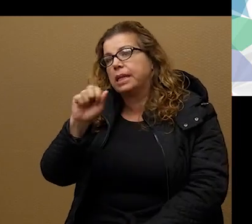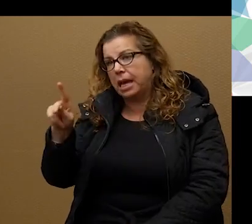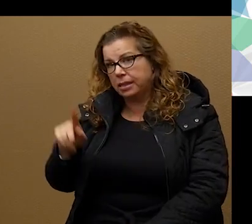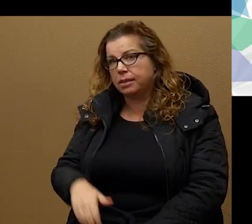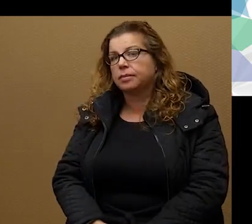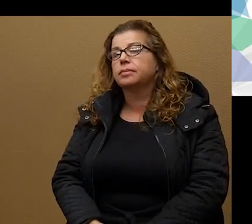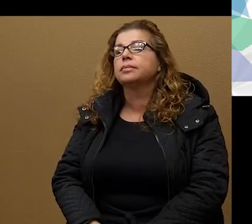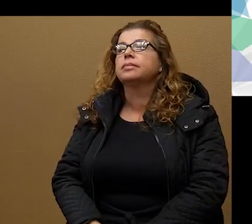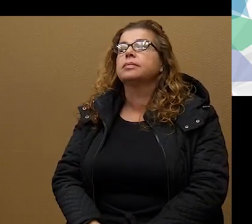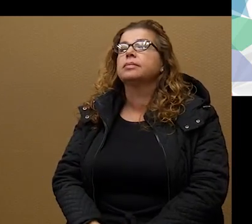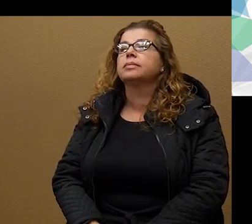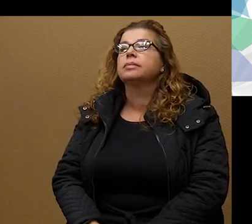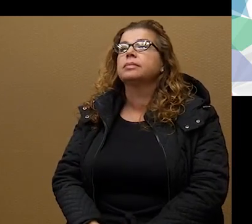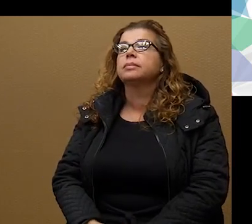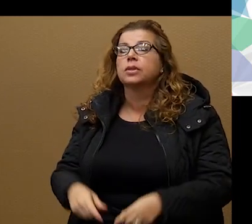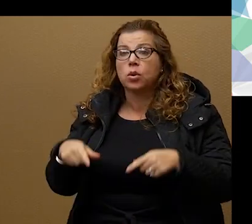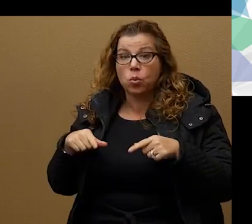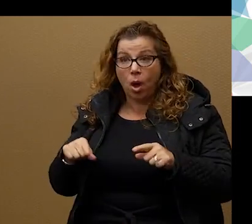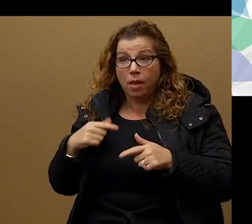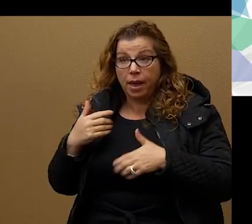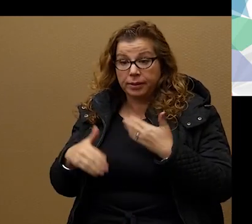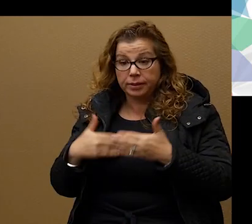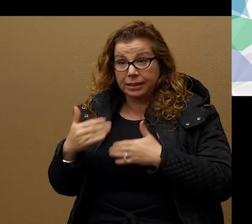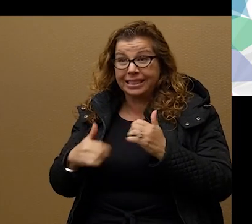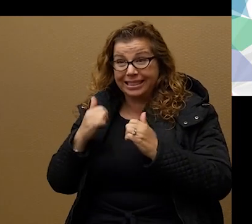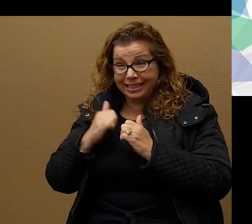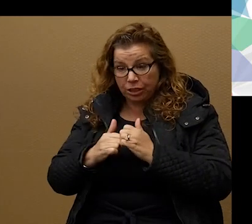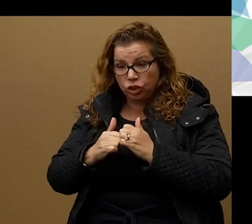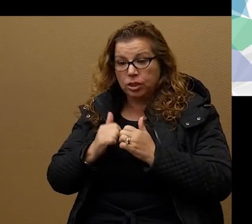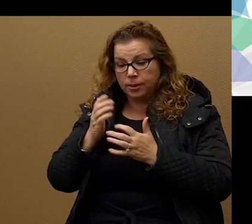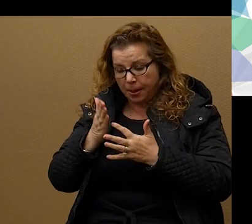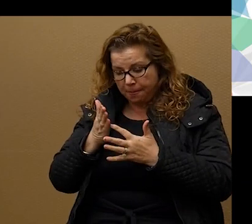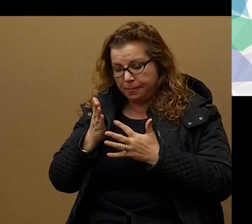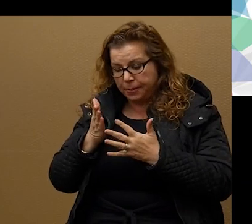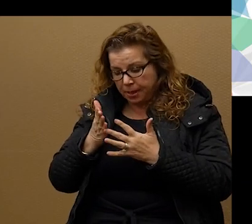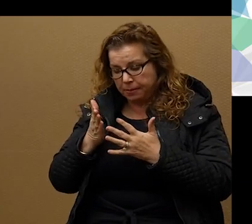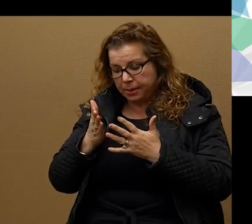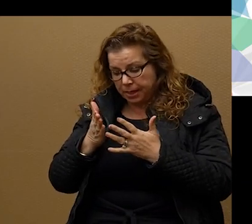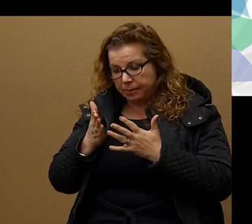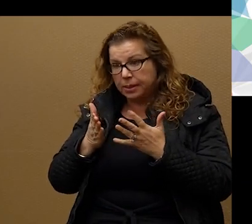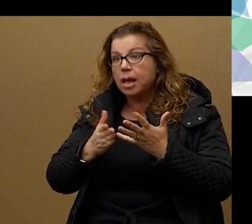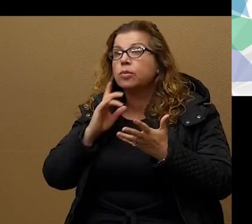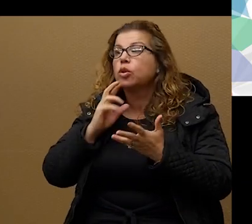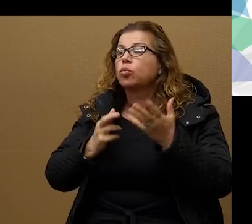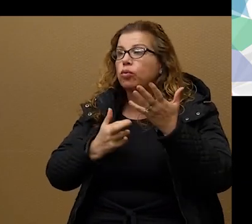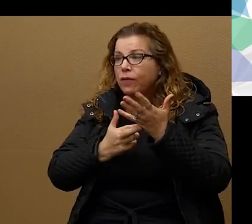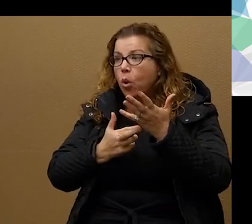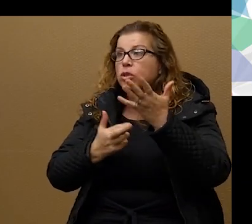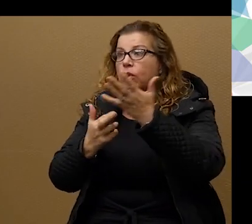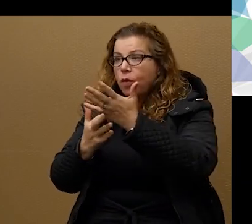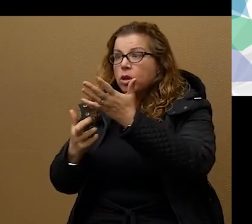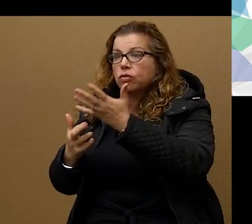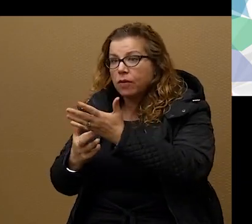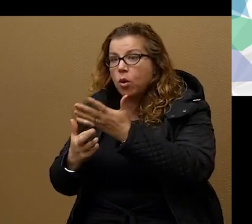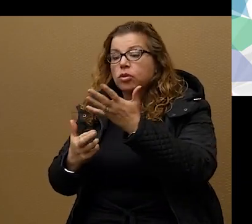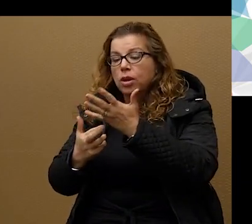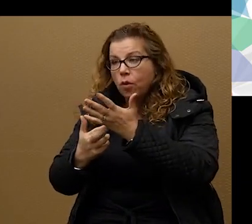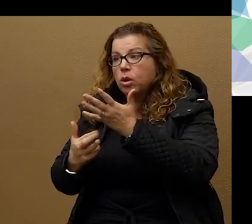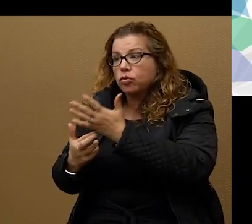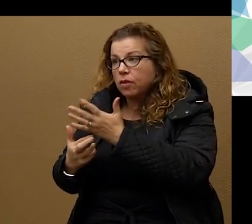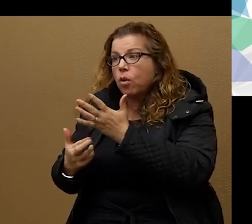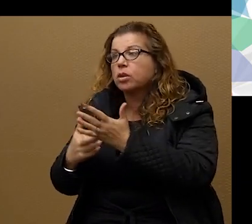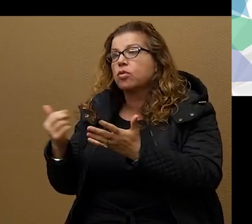And then as they do each step, you reinforce them all the way along, and then you fade those reinforcements.